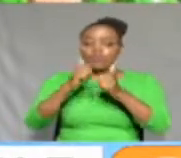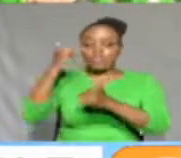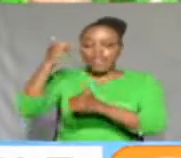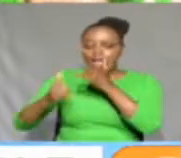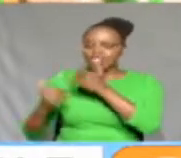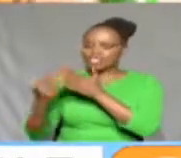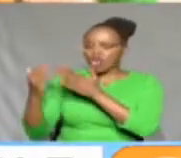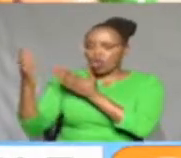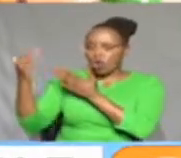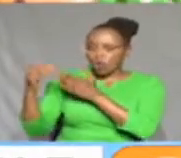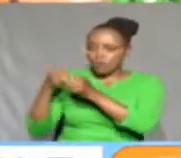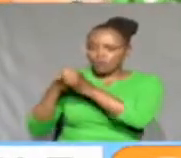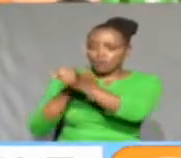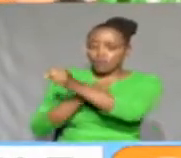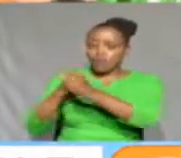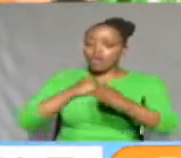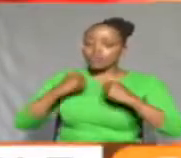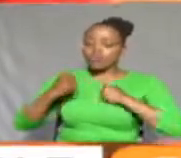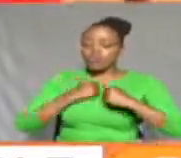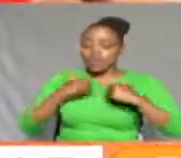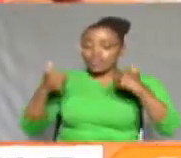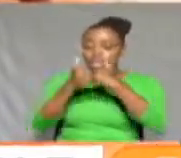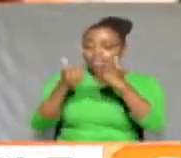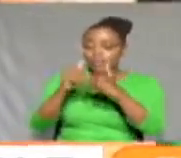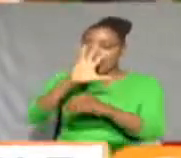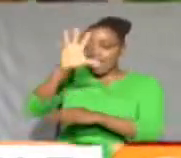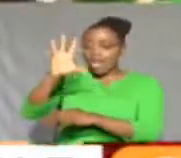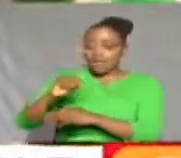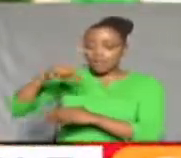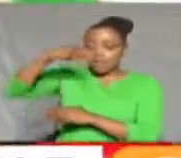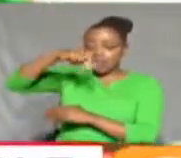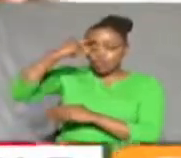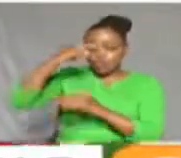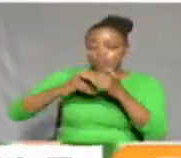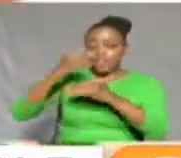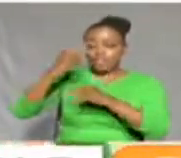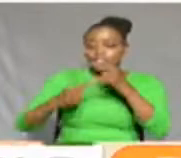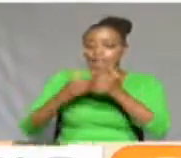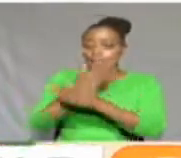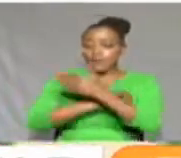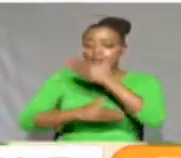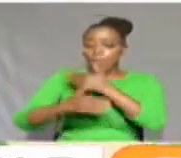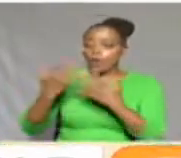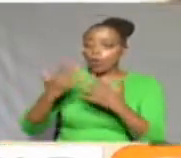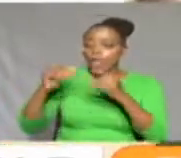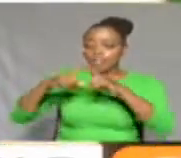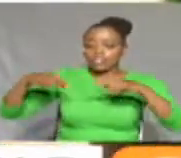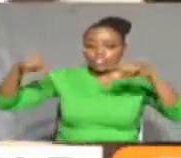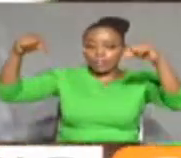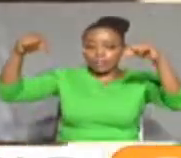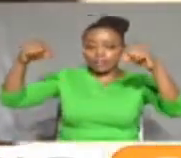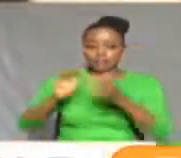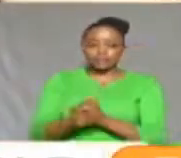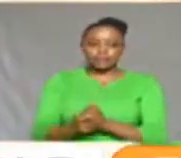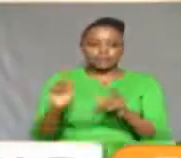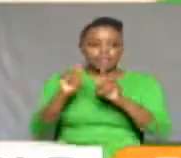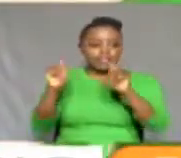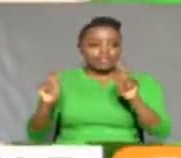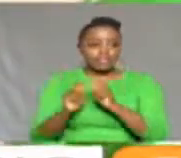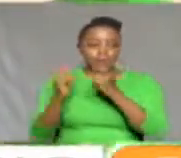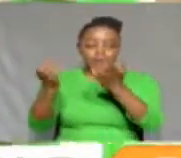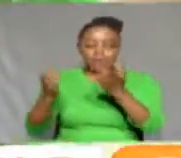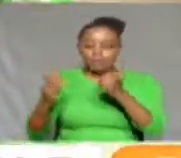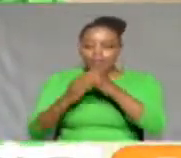hope of sponsorship. The Rwanda event is also the African qualifiers for next year's Paralympics in Tokyo, Japan. The team